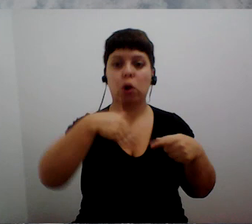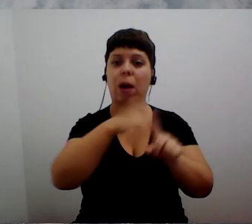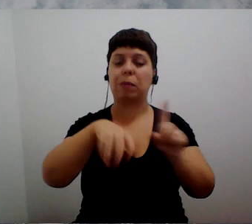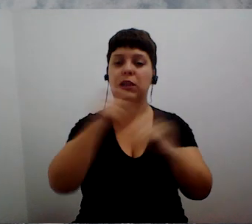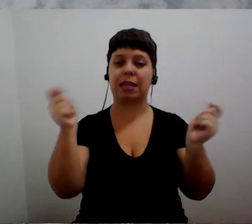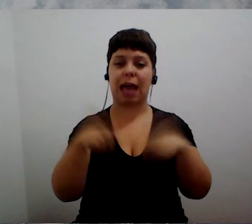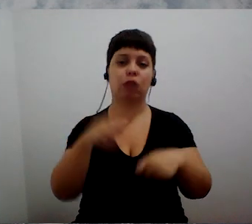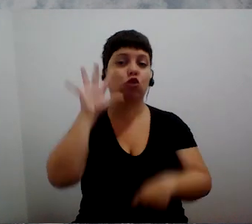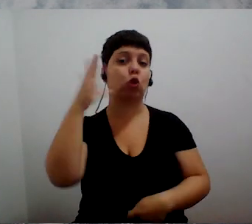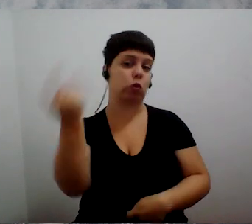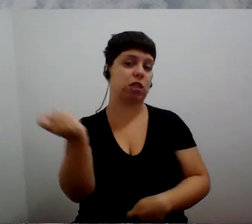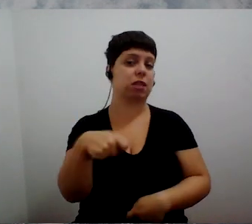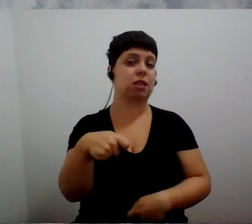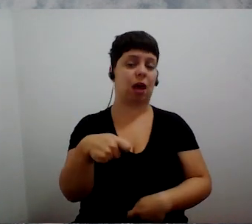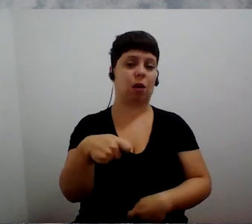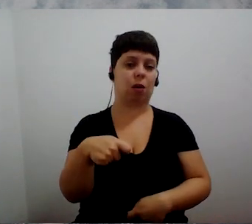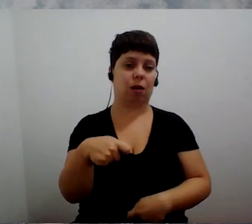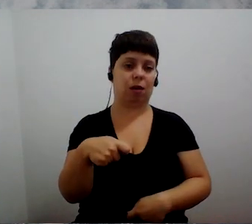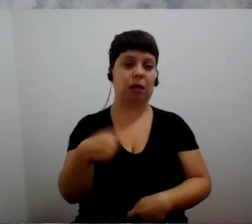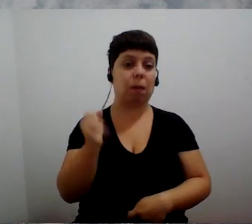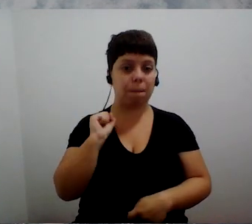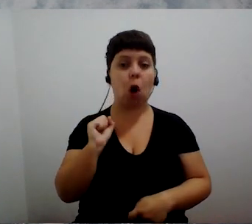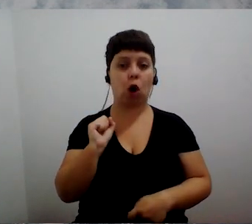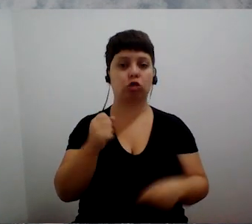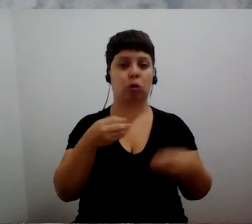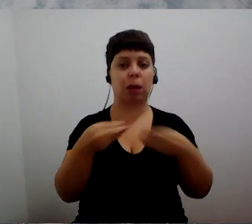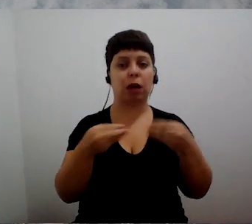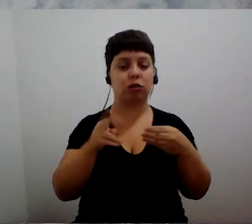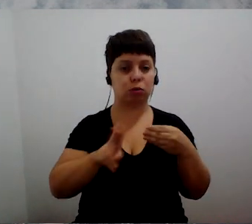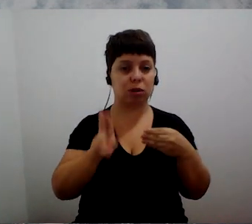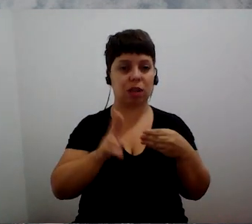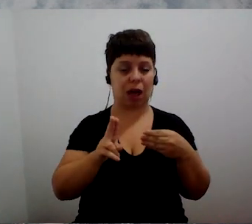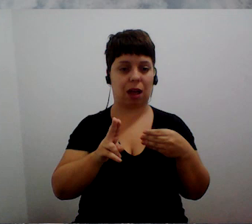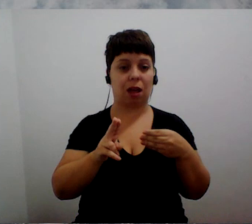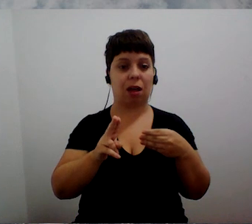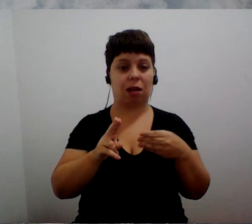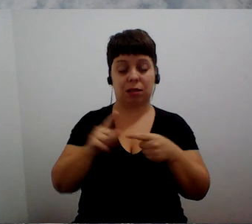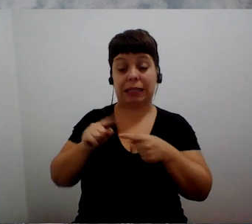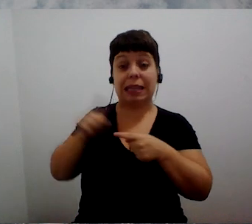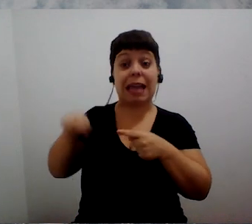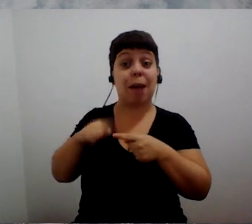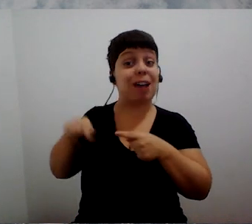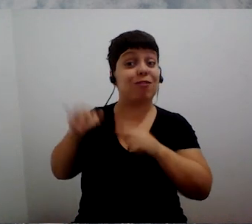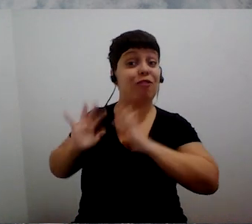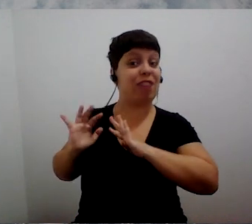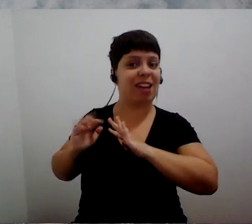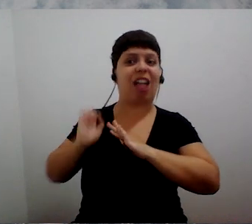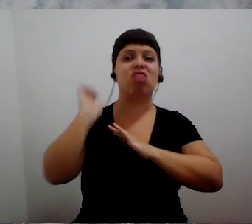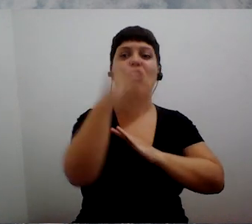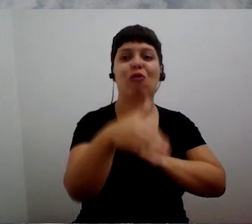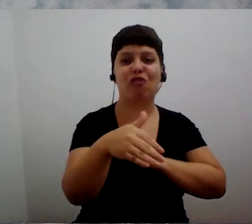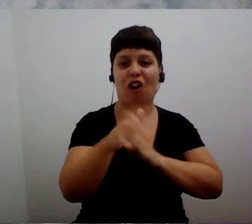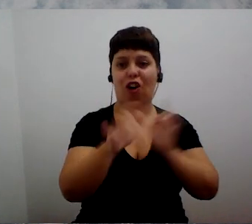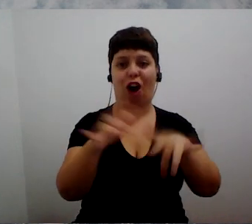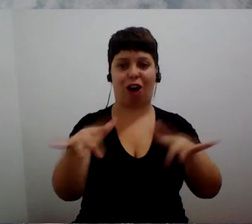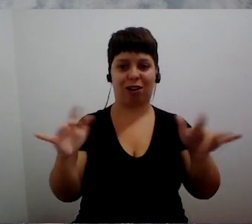circular economy, and we can have solutions, we can use plastics because they are valuable and